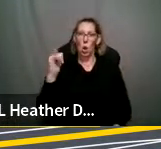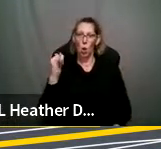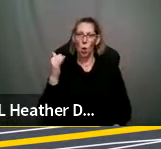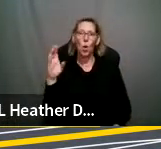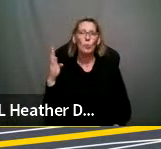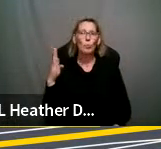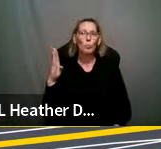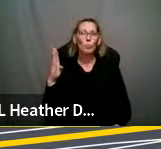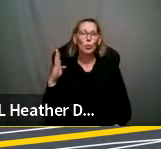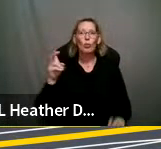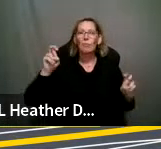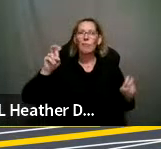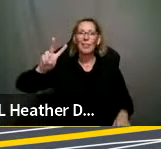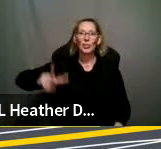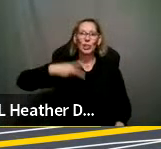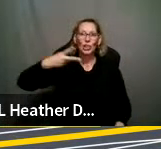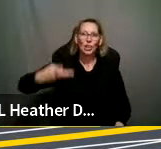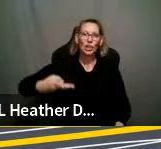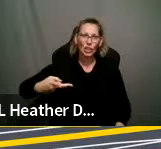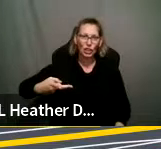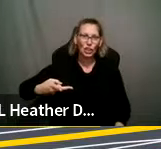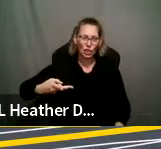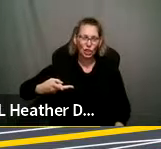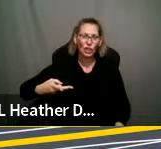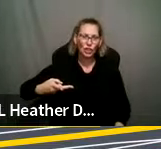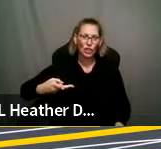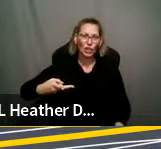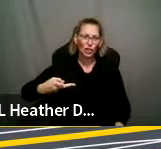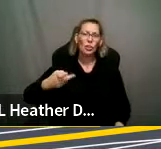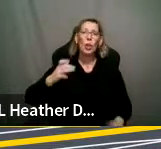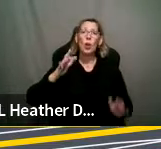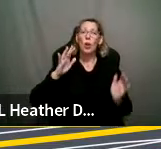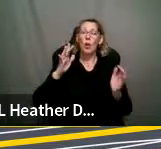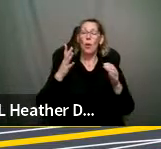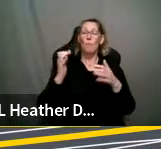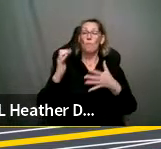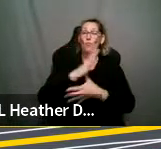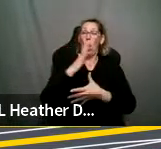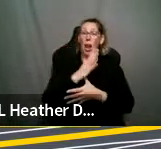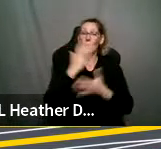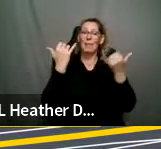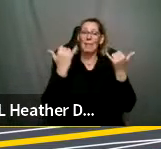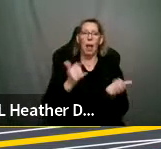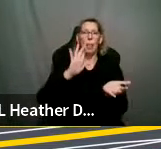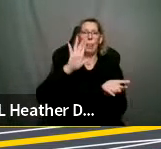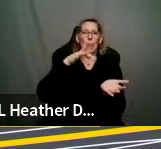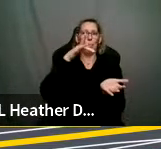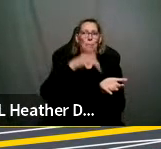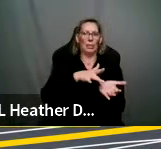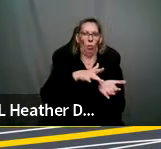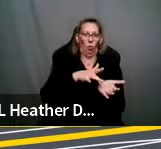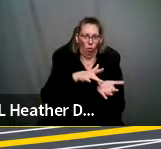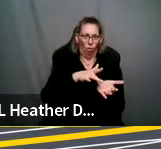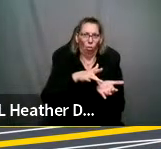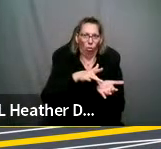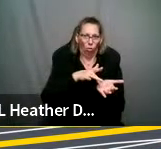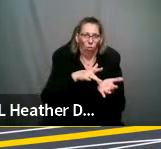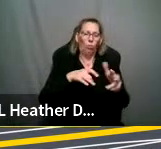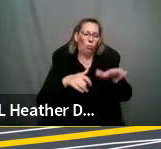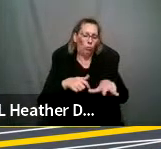line have switched locations. The primary navigation channel is now more in the center